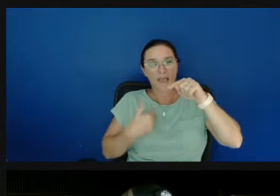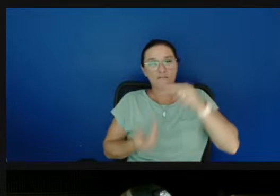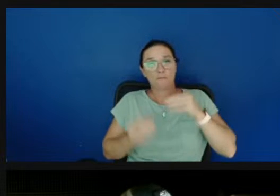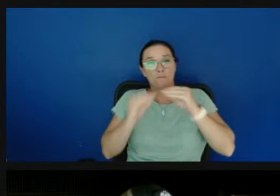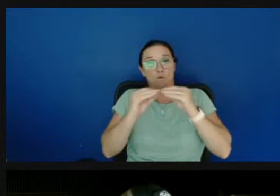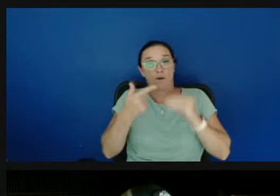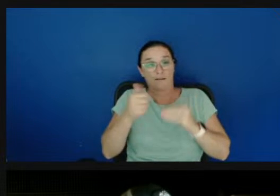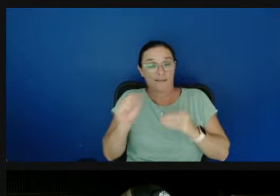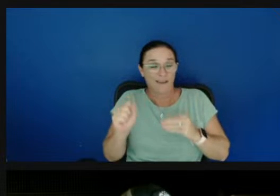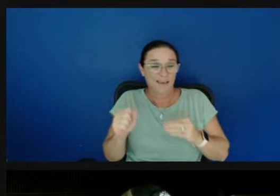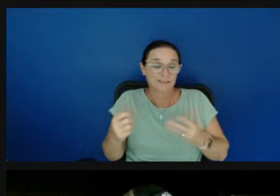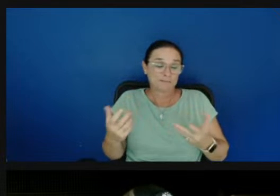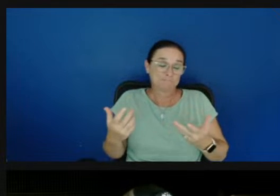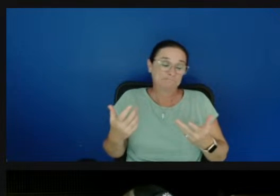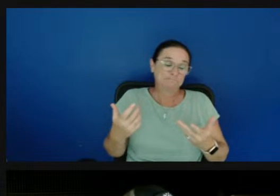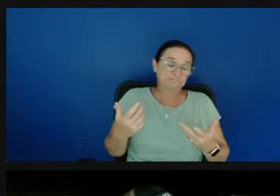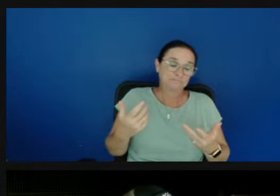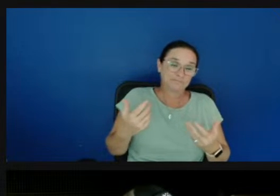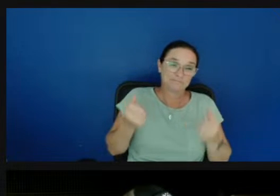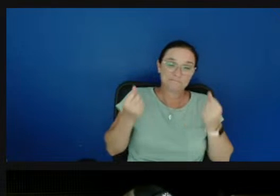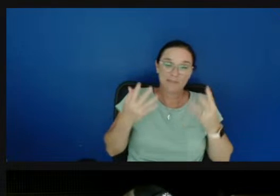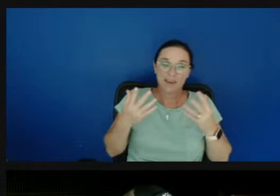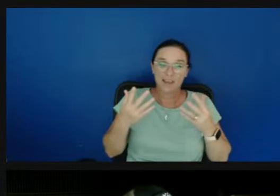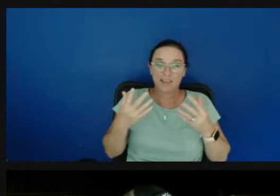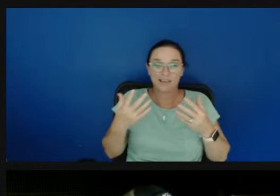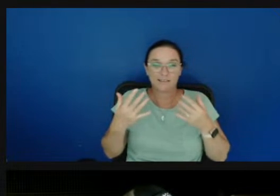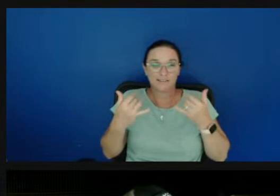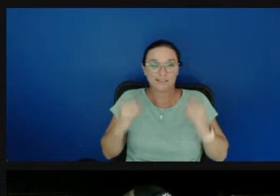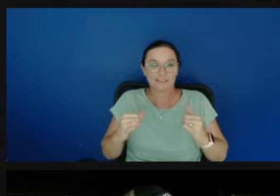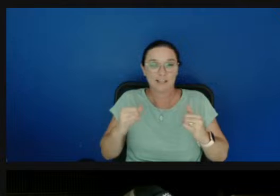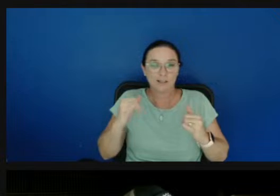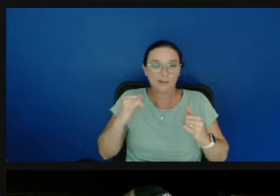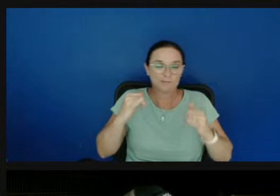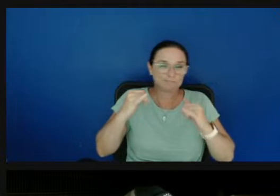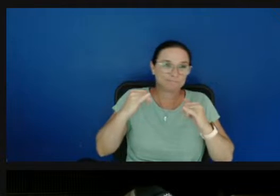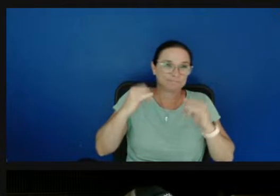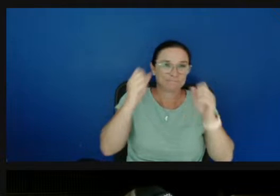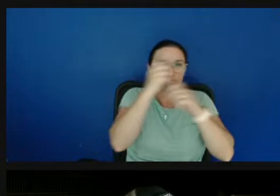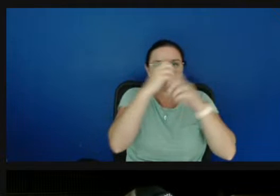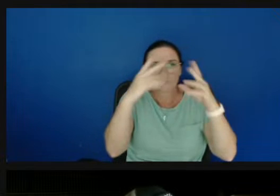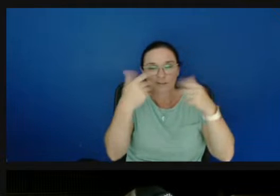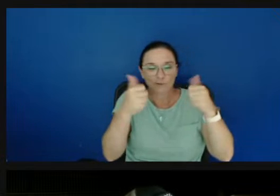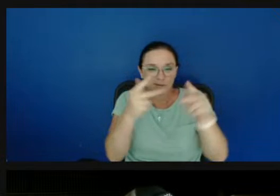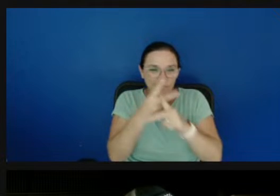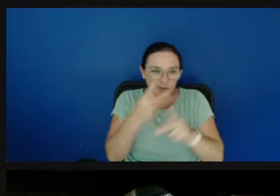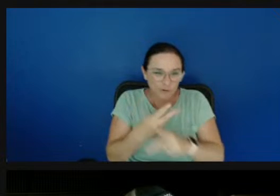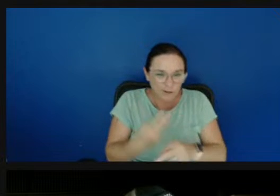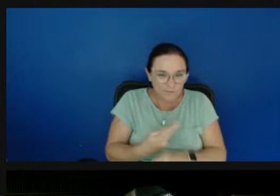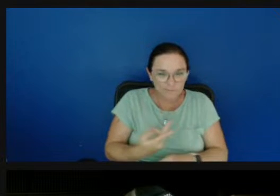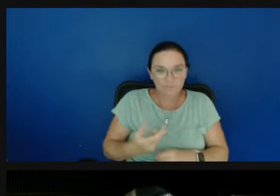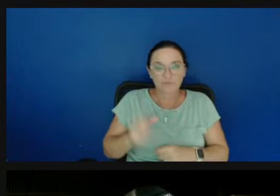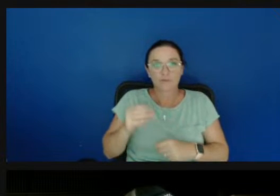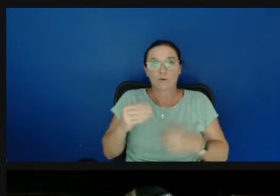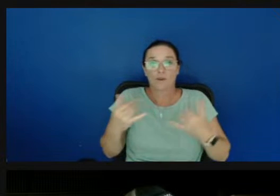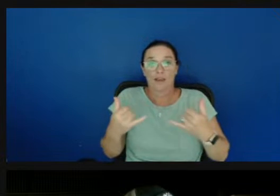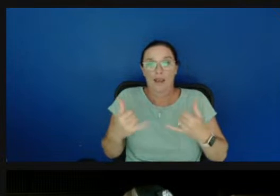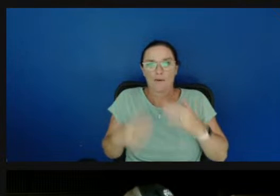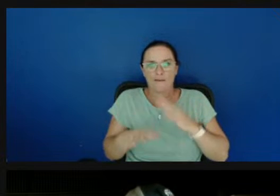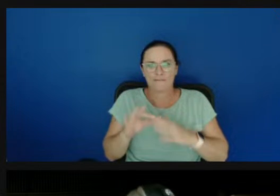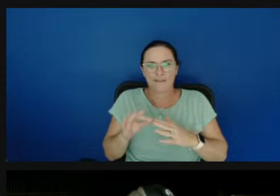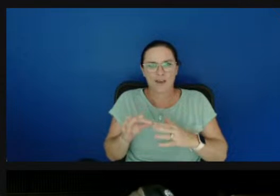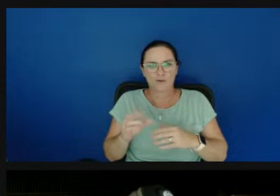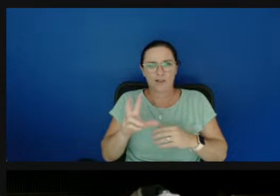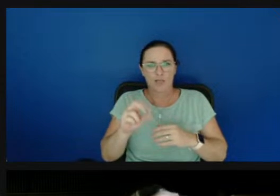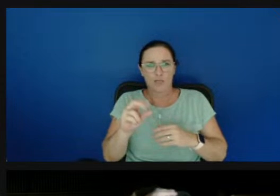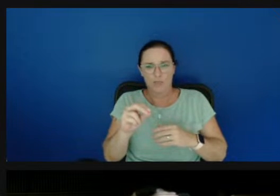we maybe are a little step closer now that we've found up to 30% young, fresh magma in